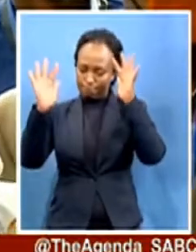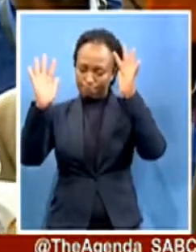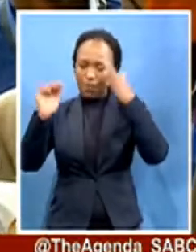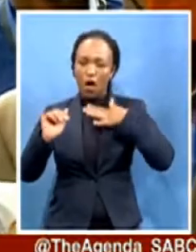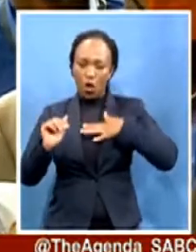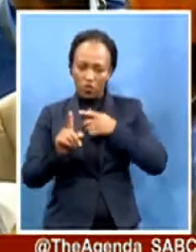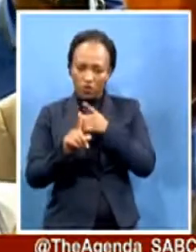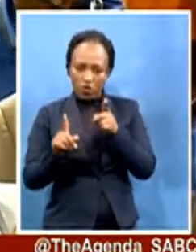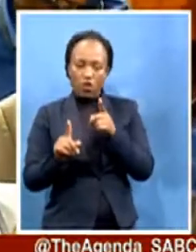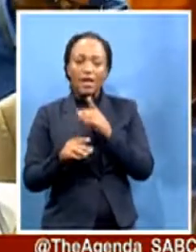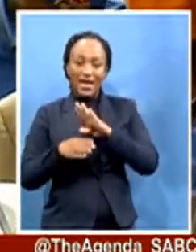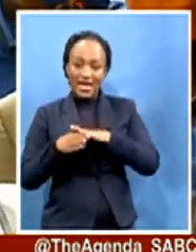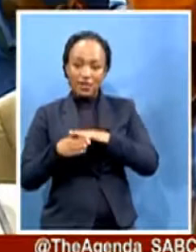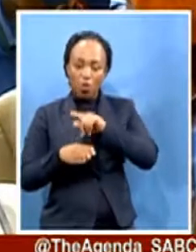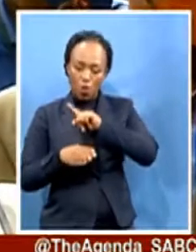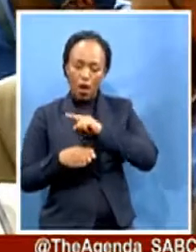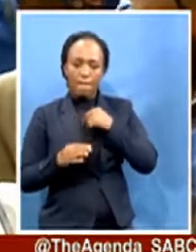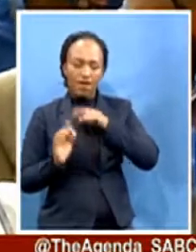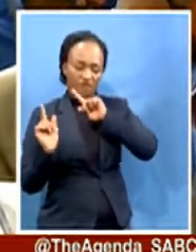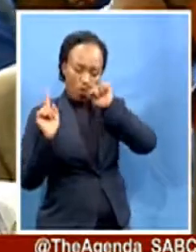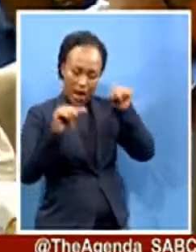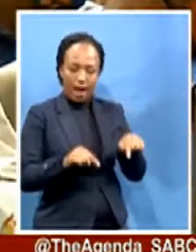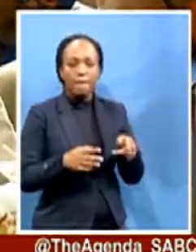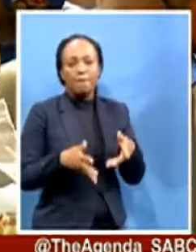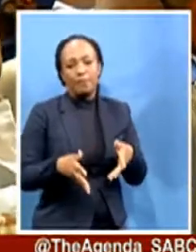us to come here. And we have obviously